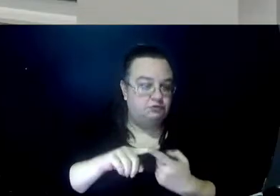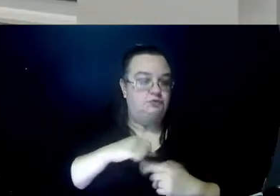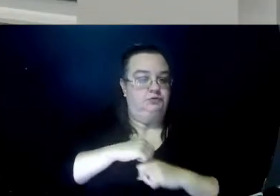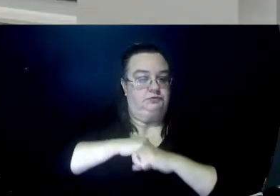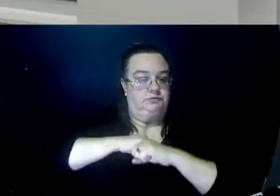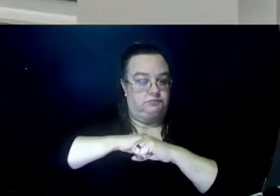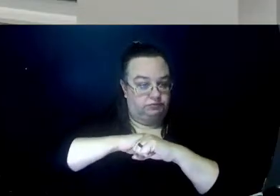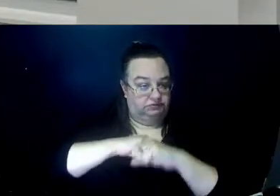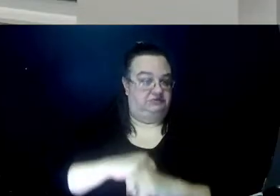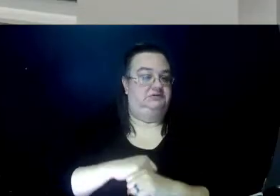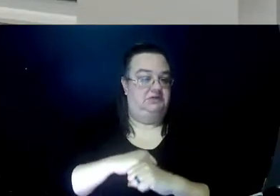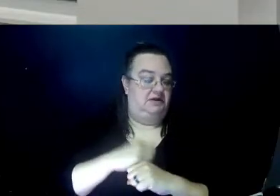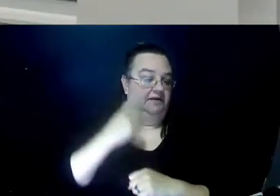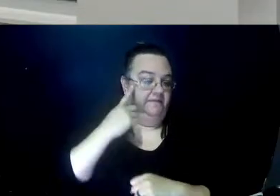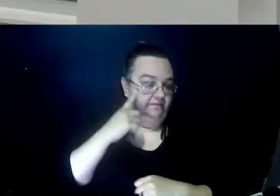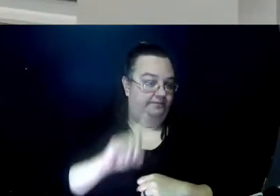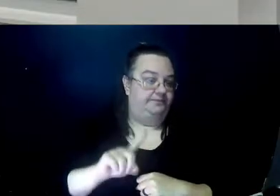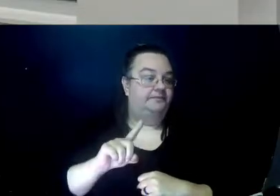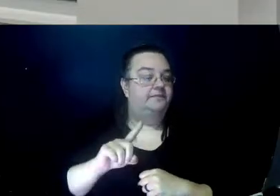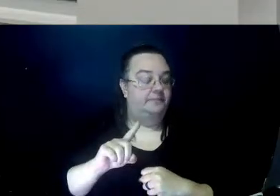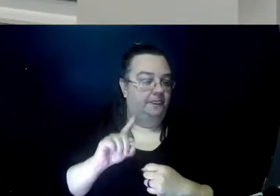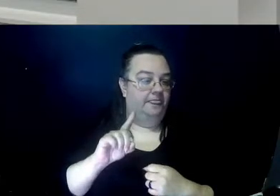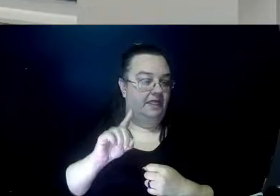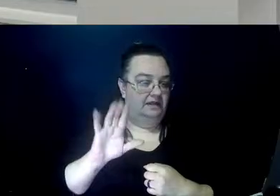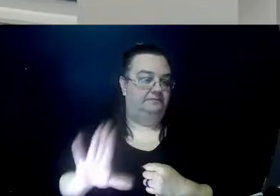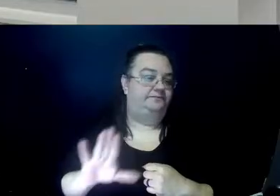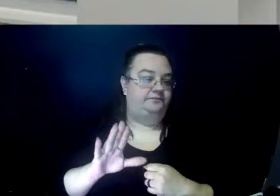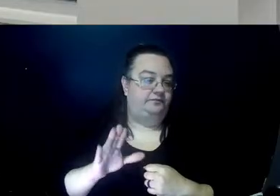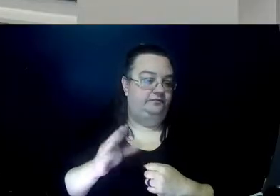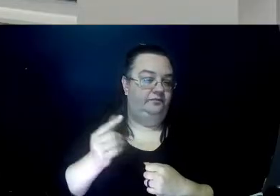protect for their green